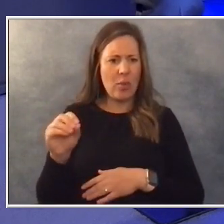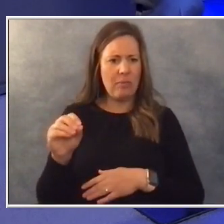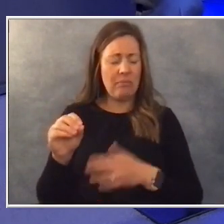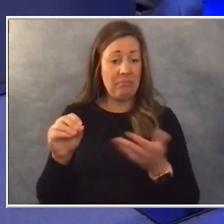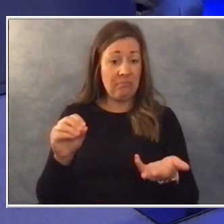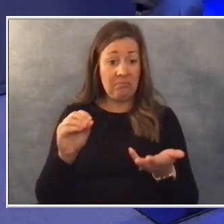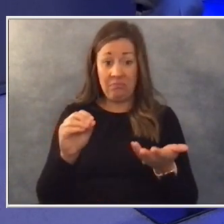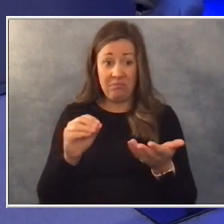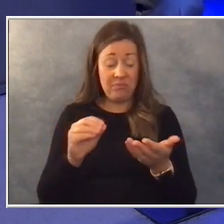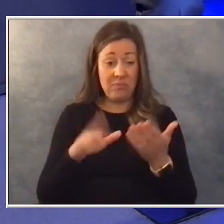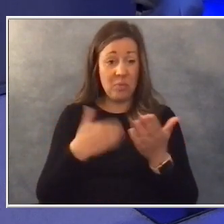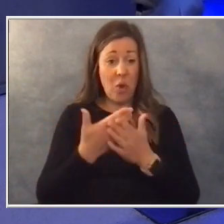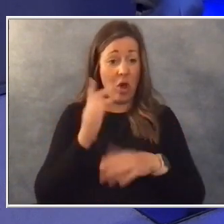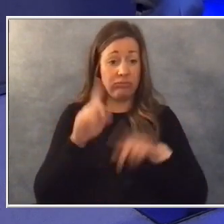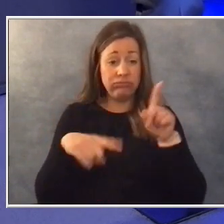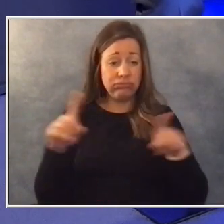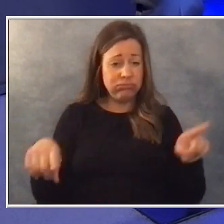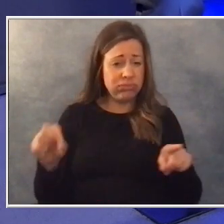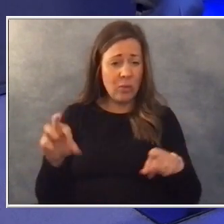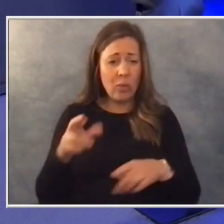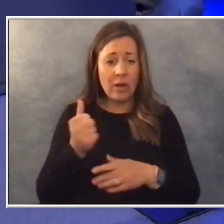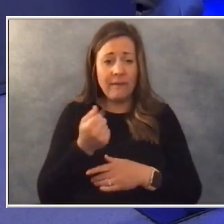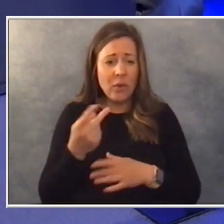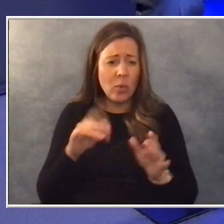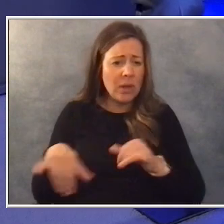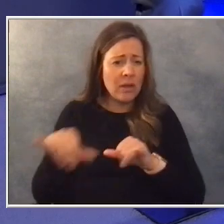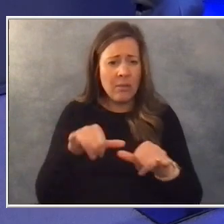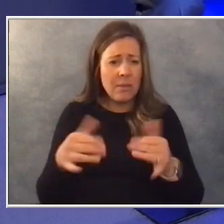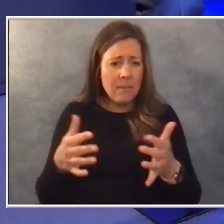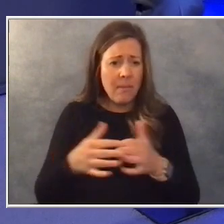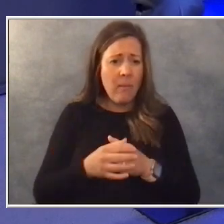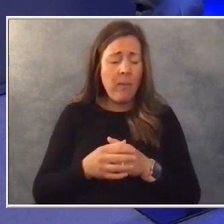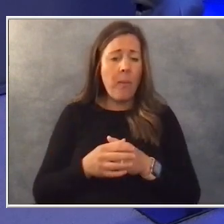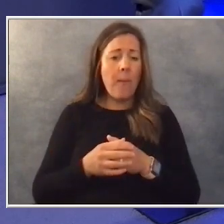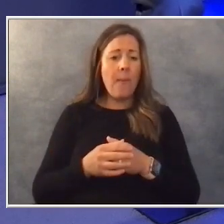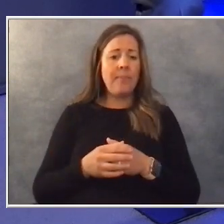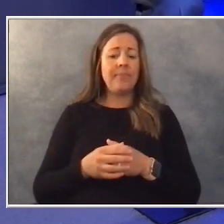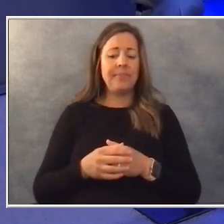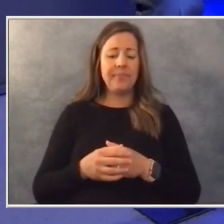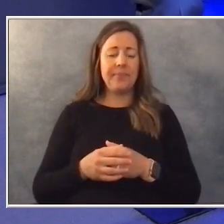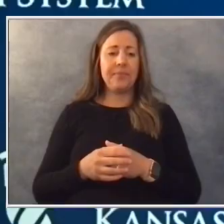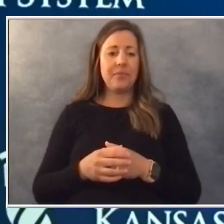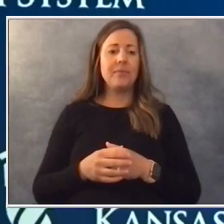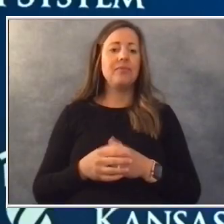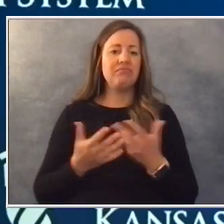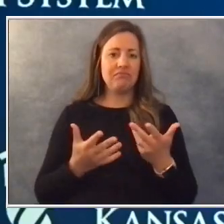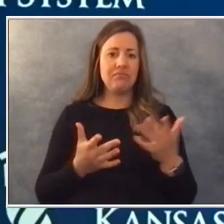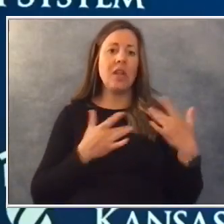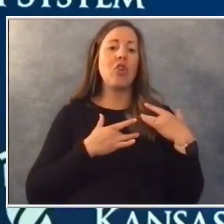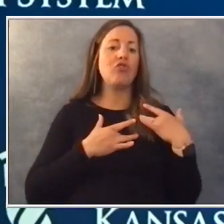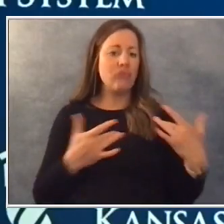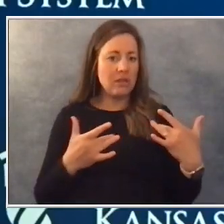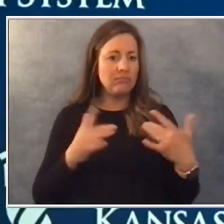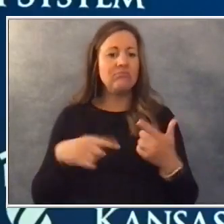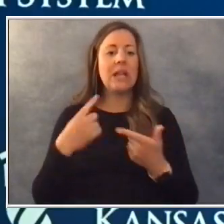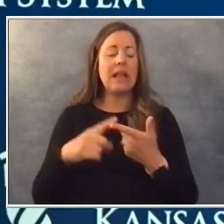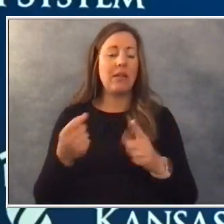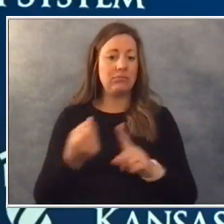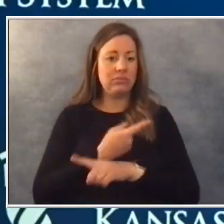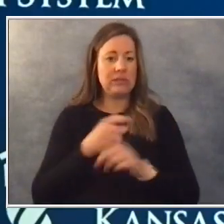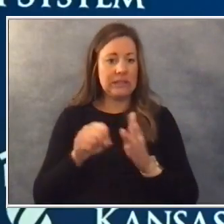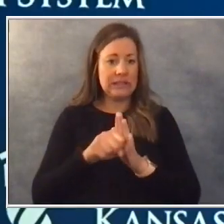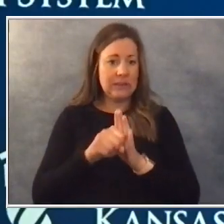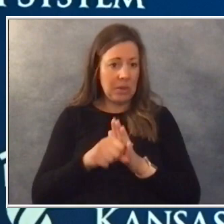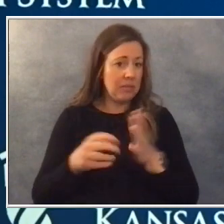over the board, or can we focus in on something? I'd say that the most classic, so there's classic symptoms and there's atypical symptoms, which Dr. Kennedy had